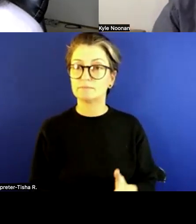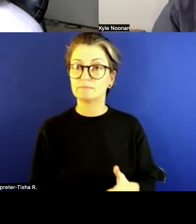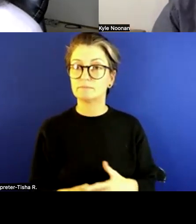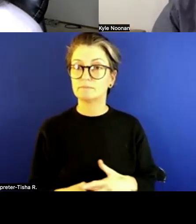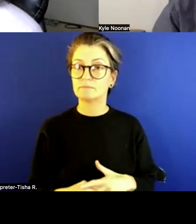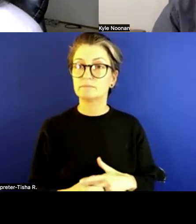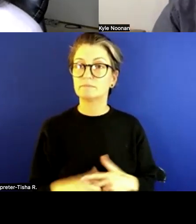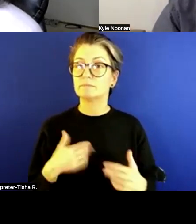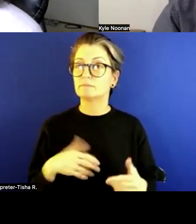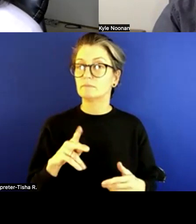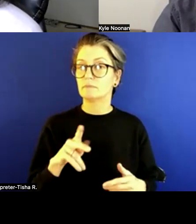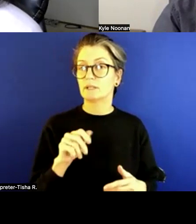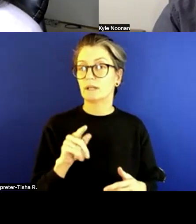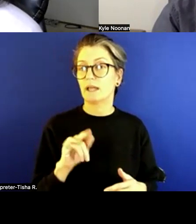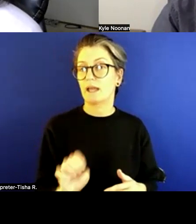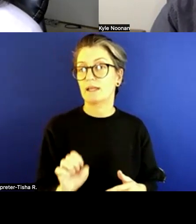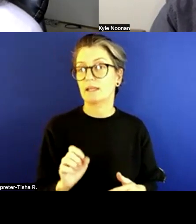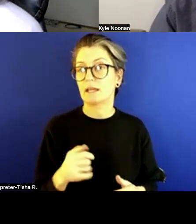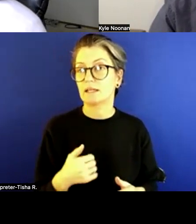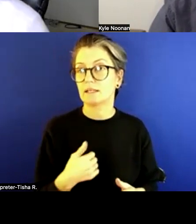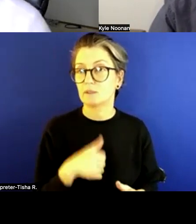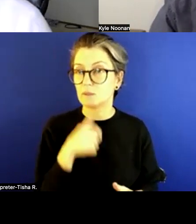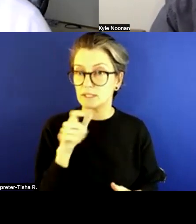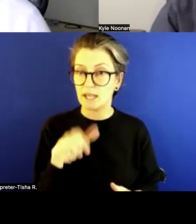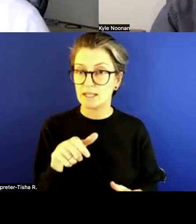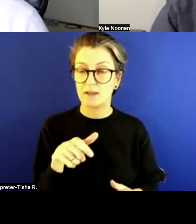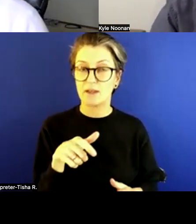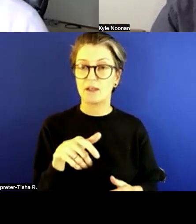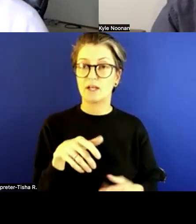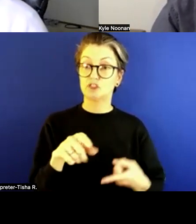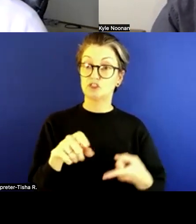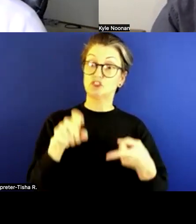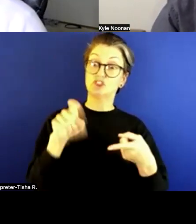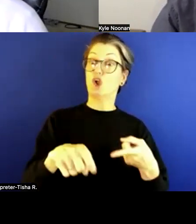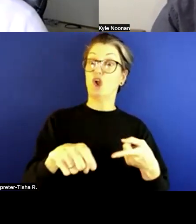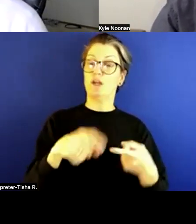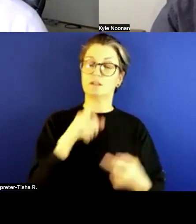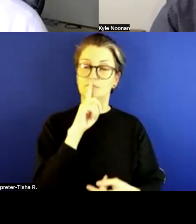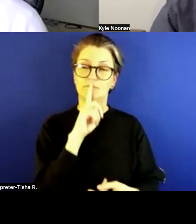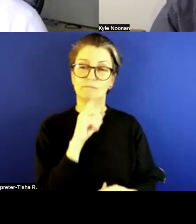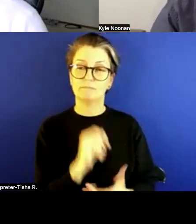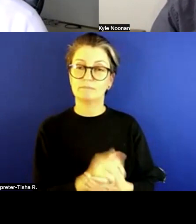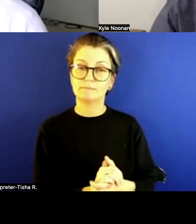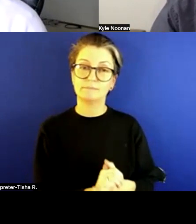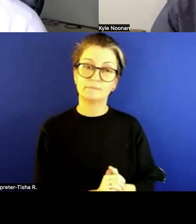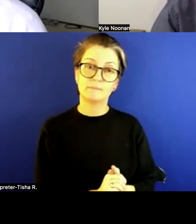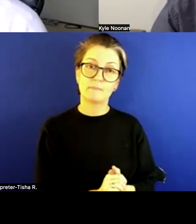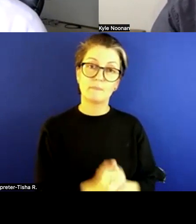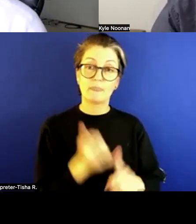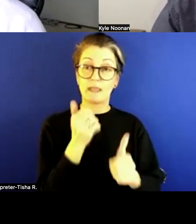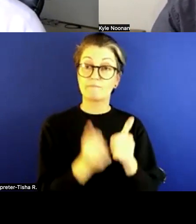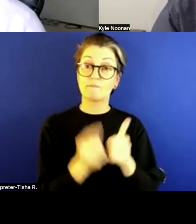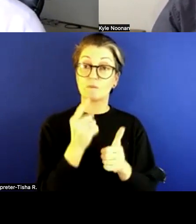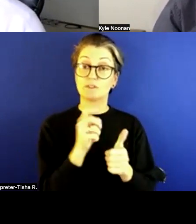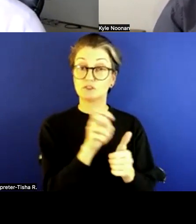This is Katie. I don't necessarily think that there is a should to that statement. I think that everyone's journey